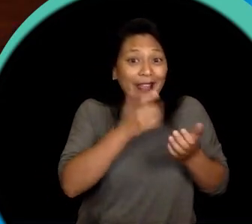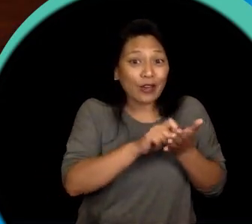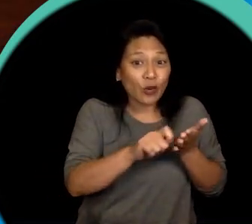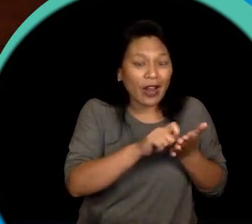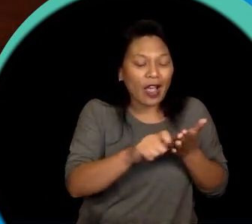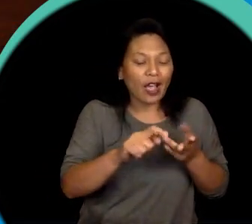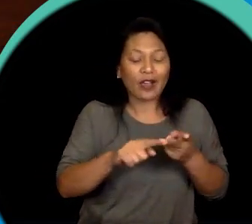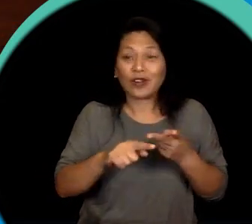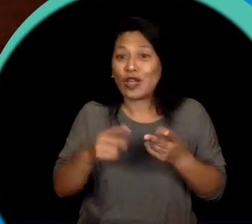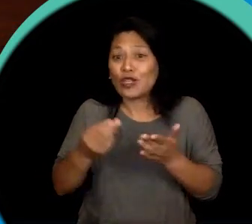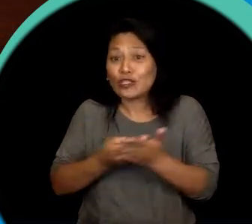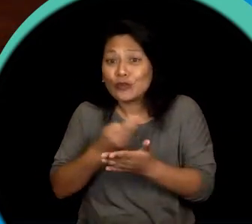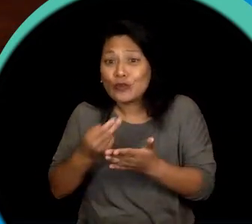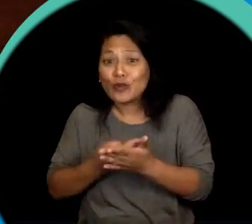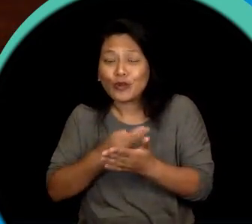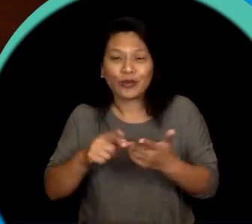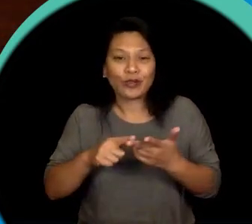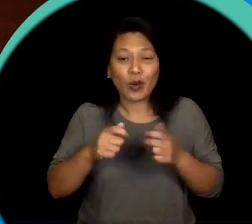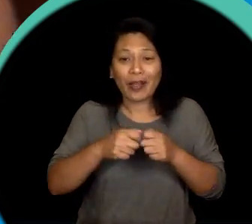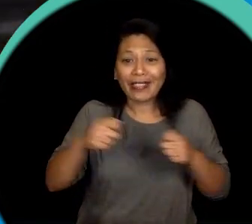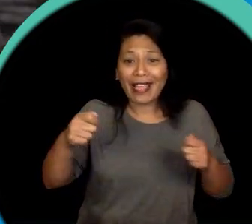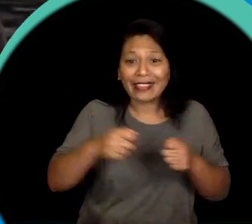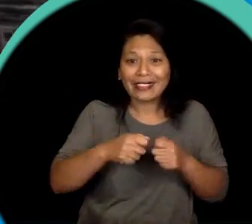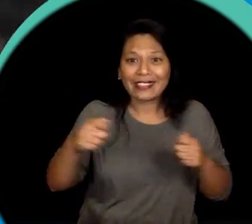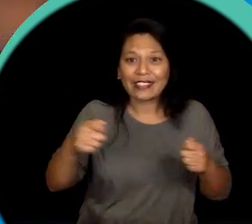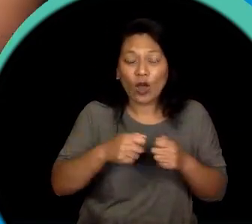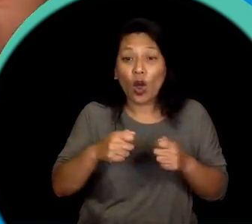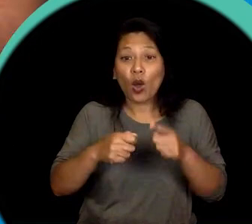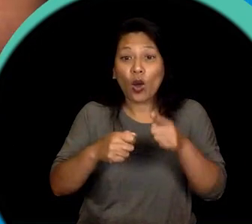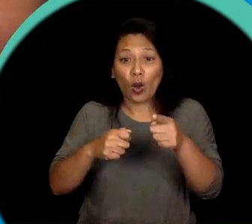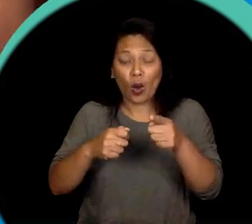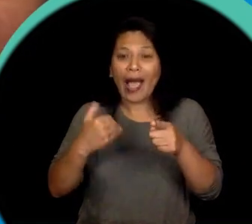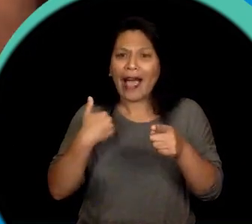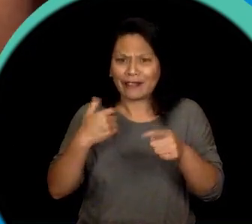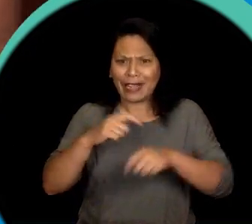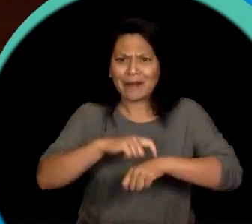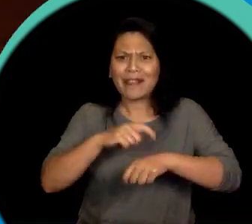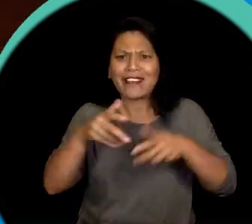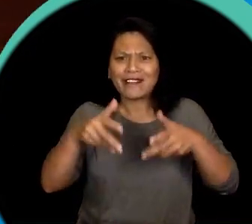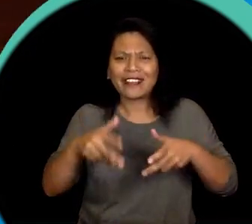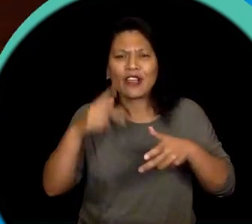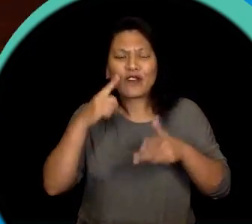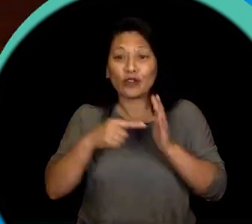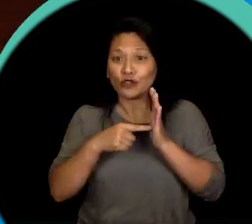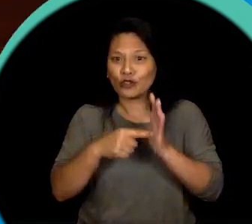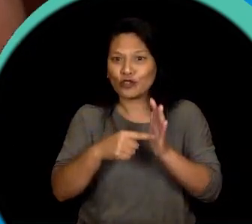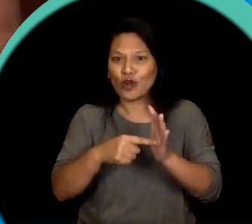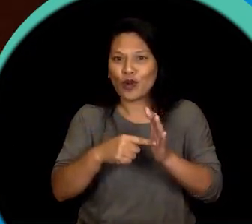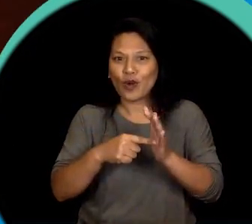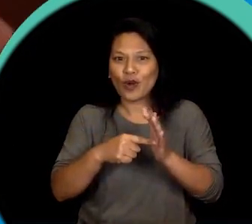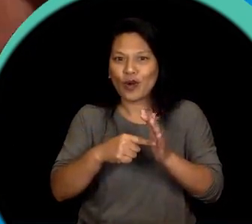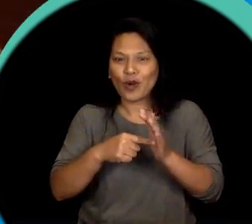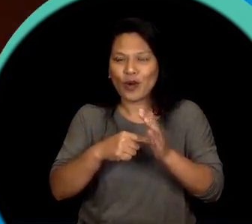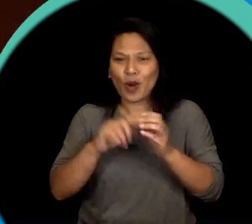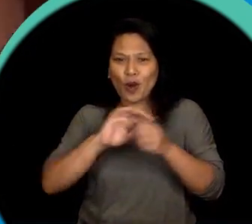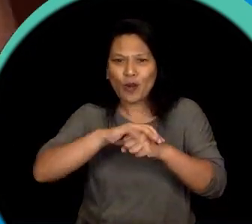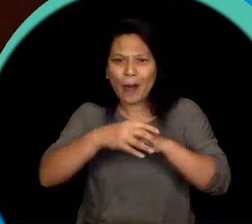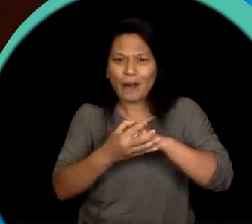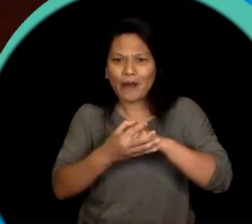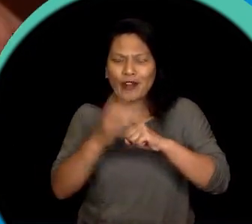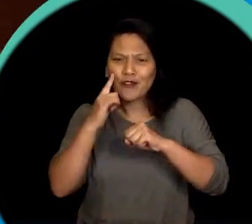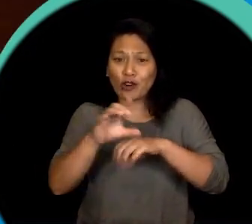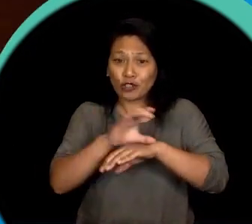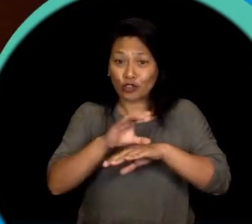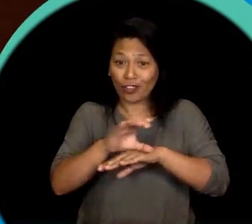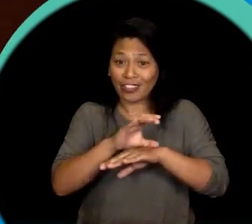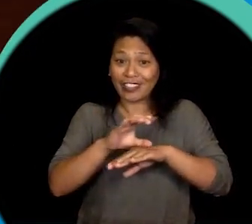or a spoon or an elastic band, or we have time. Yes, we do have time for this candy wrapper.